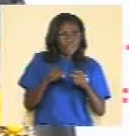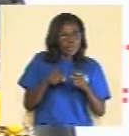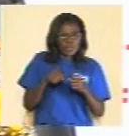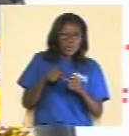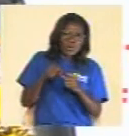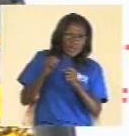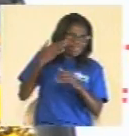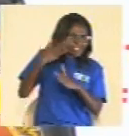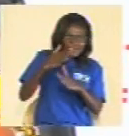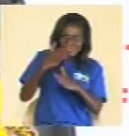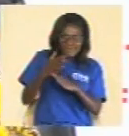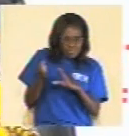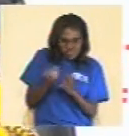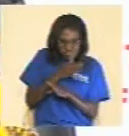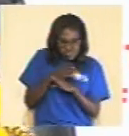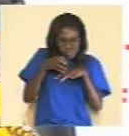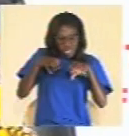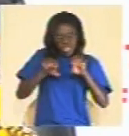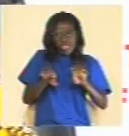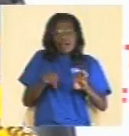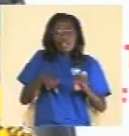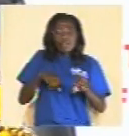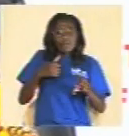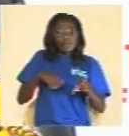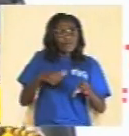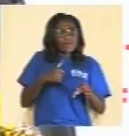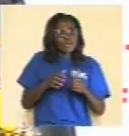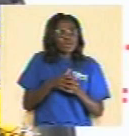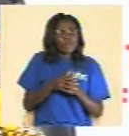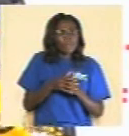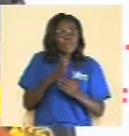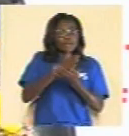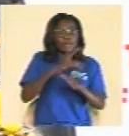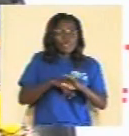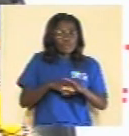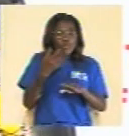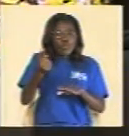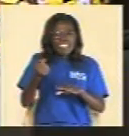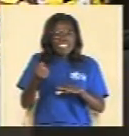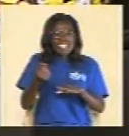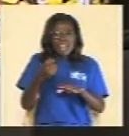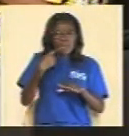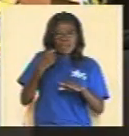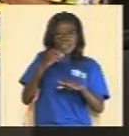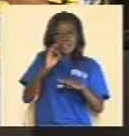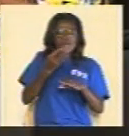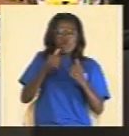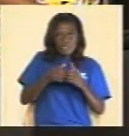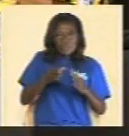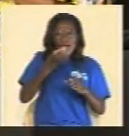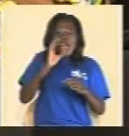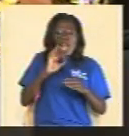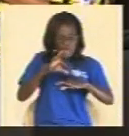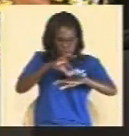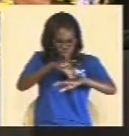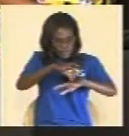effectively. There are some medications where the color of the skin might actually change. And that alone, if